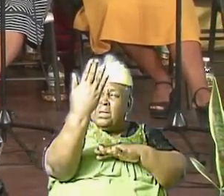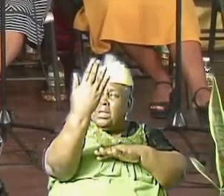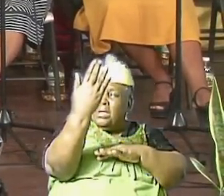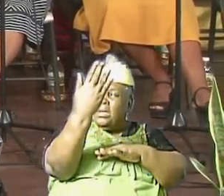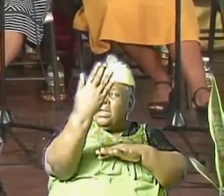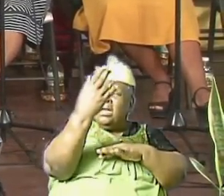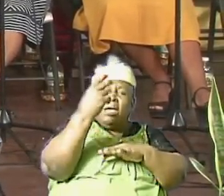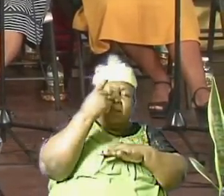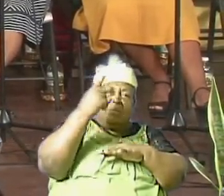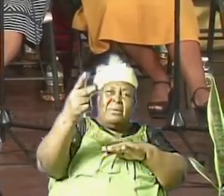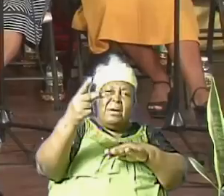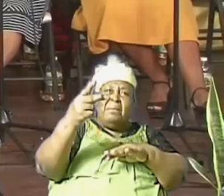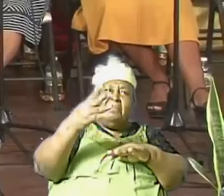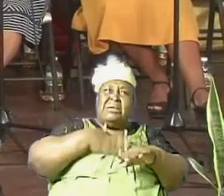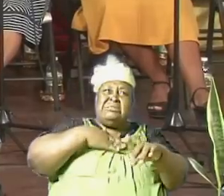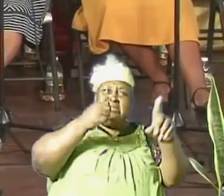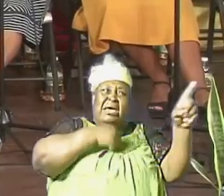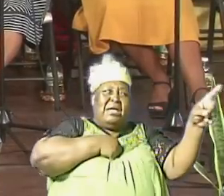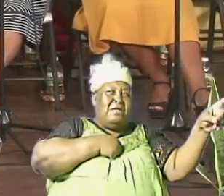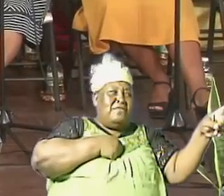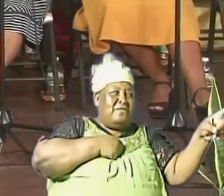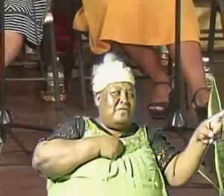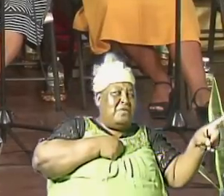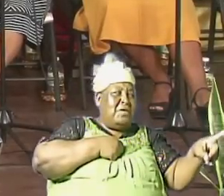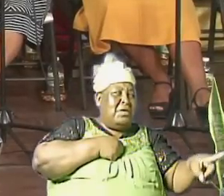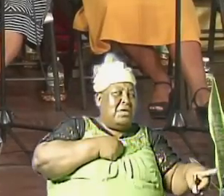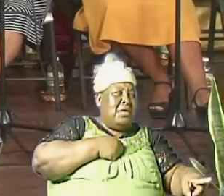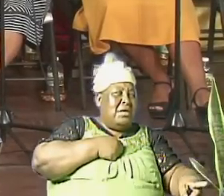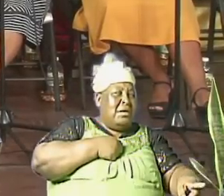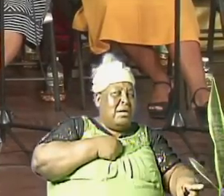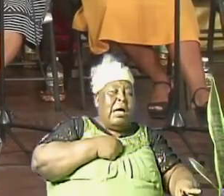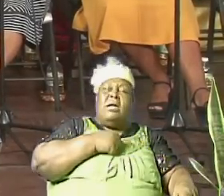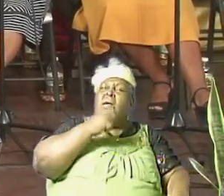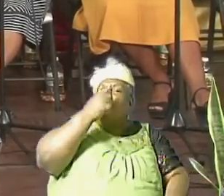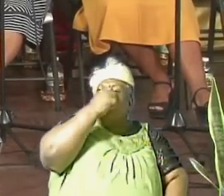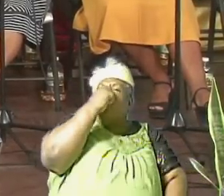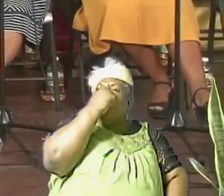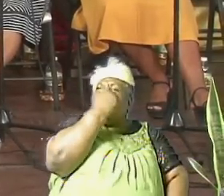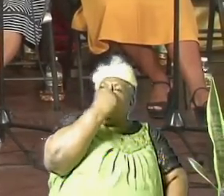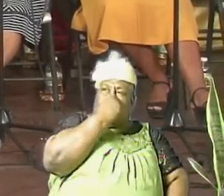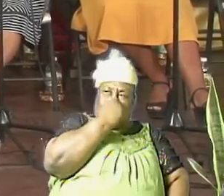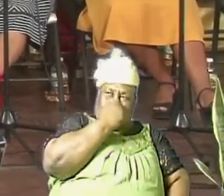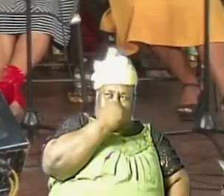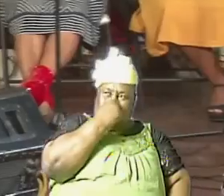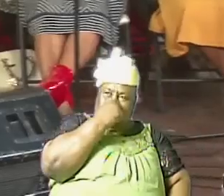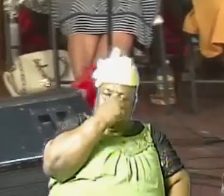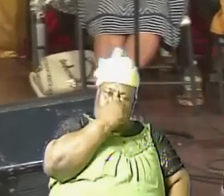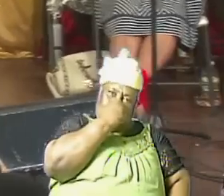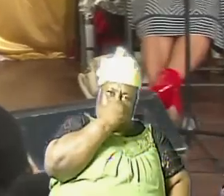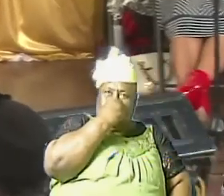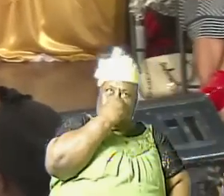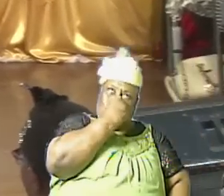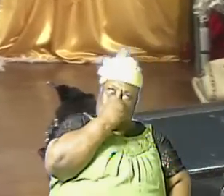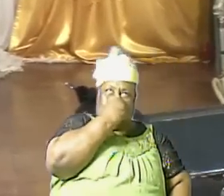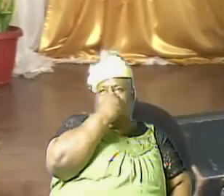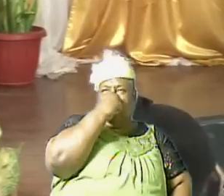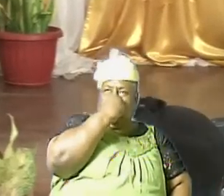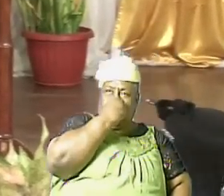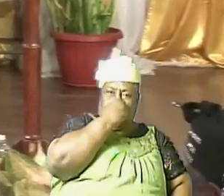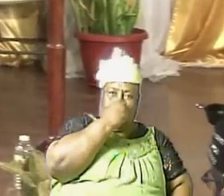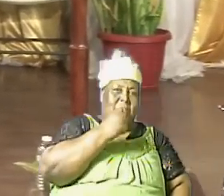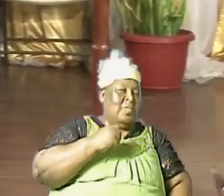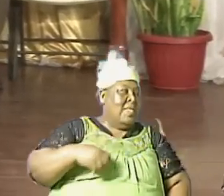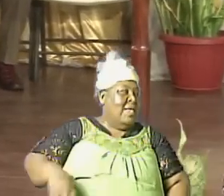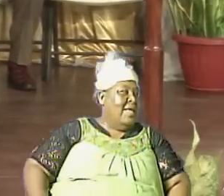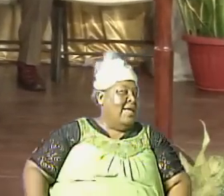my nose and try to, I was straightening my nose. You know what?